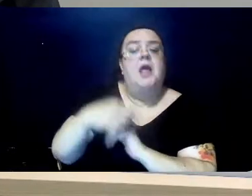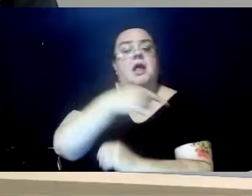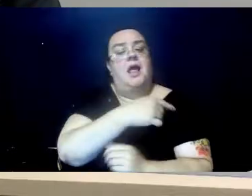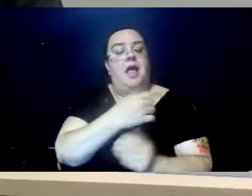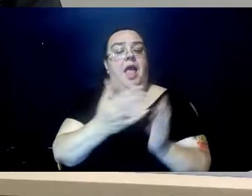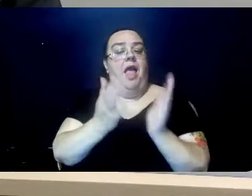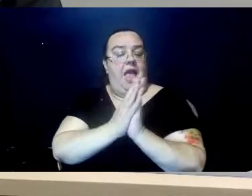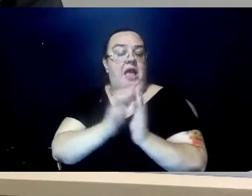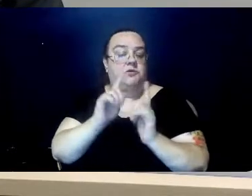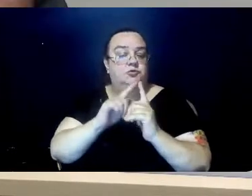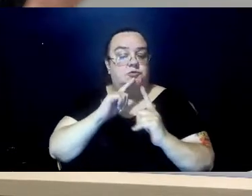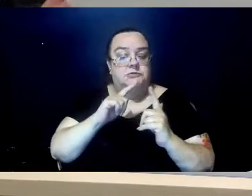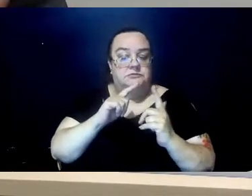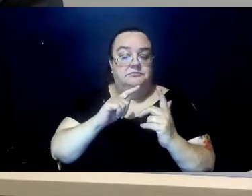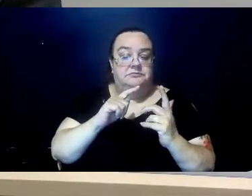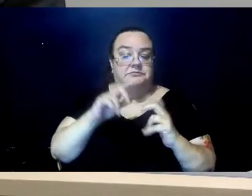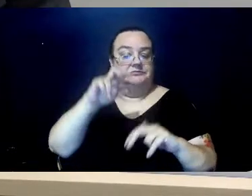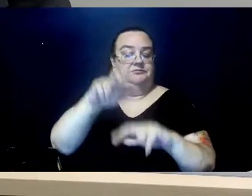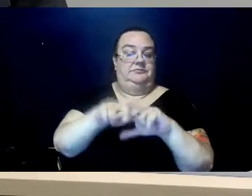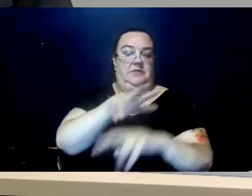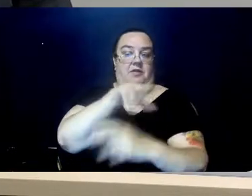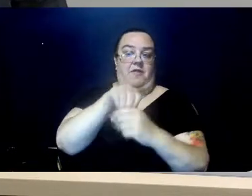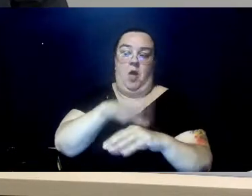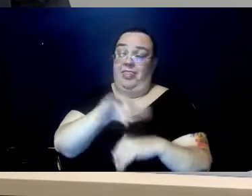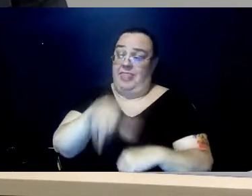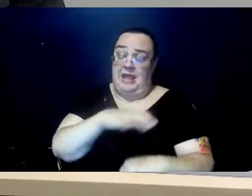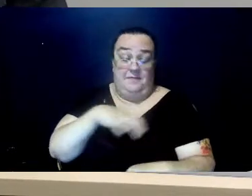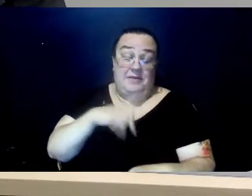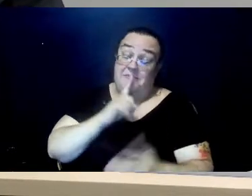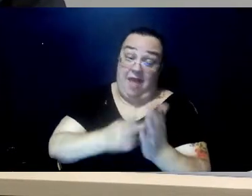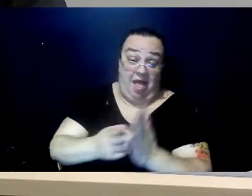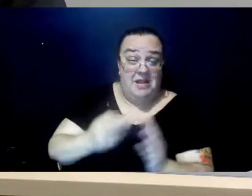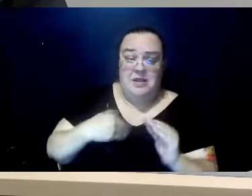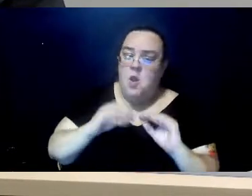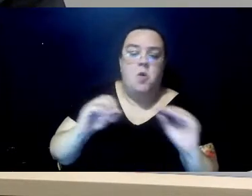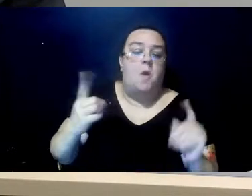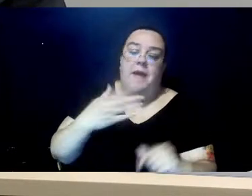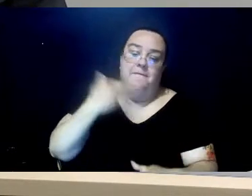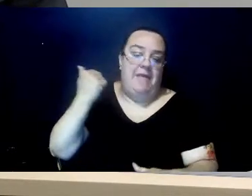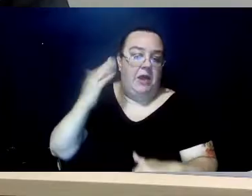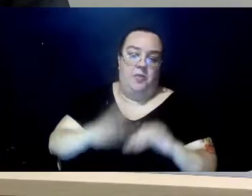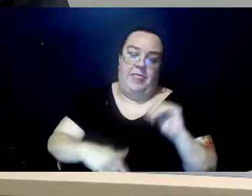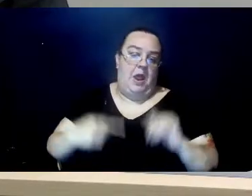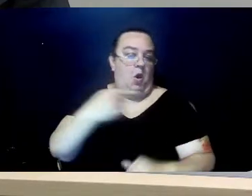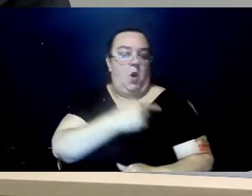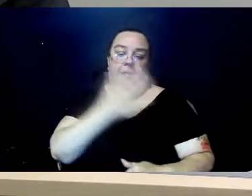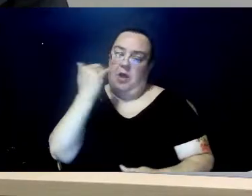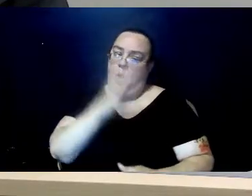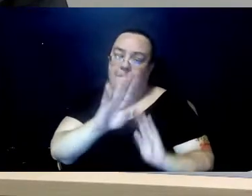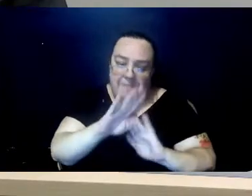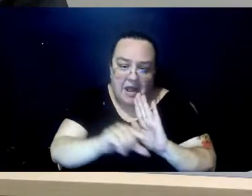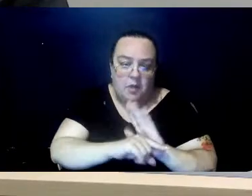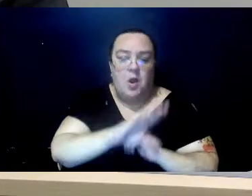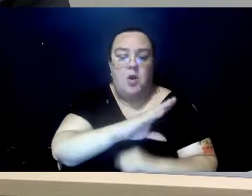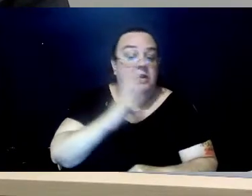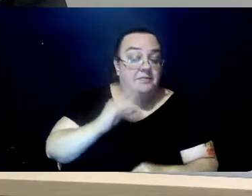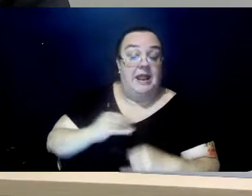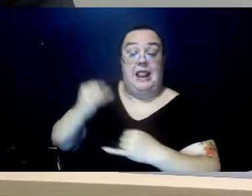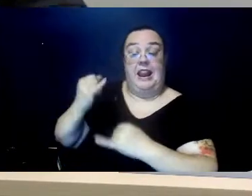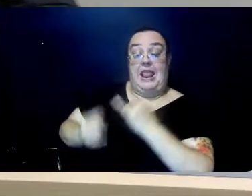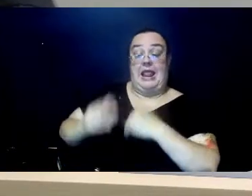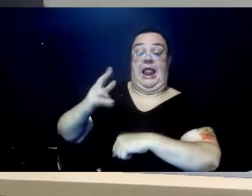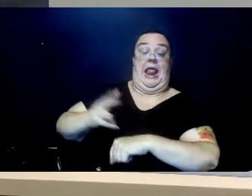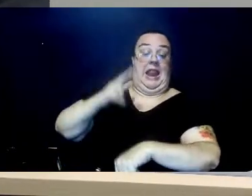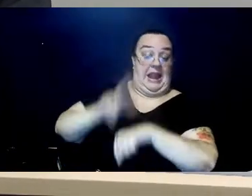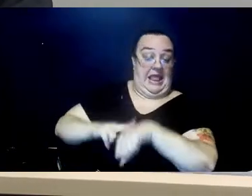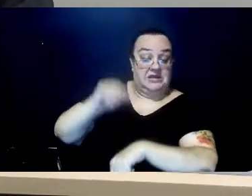commission, and frankly, I couldn't think of a better person to sit there with her background and experience. Last thing, our National Night Out is scheduled for